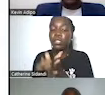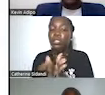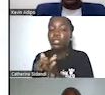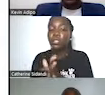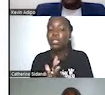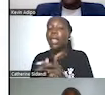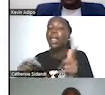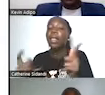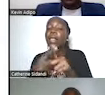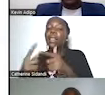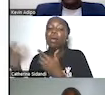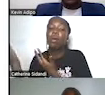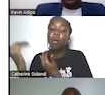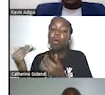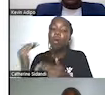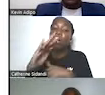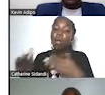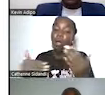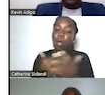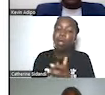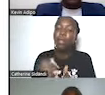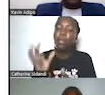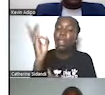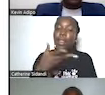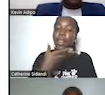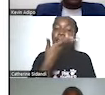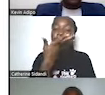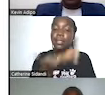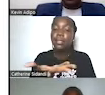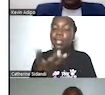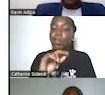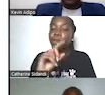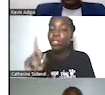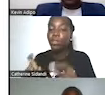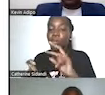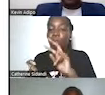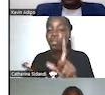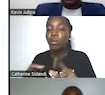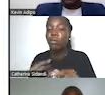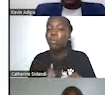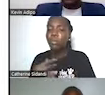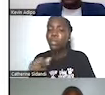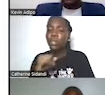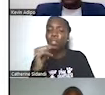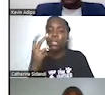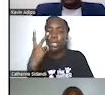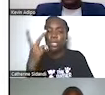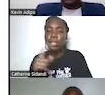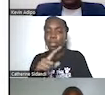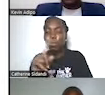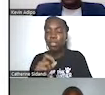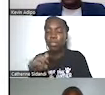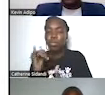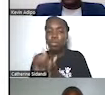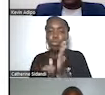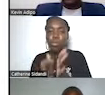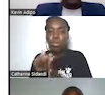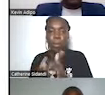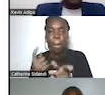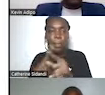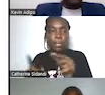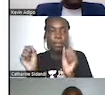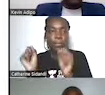to answer your questions. And I don't think I have seen any question on YouTube. And yeah, but you can actually